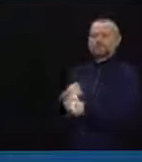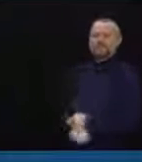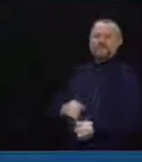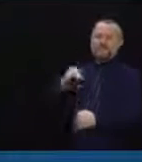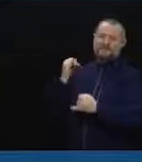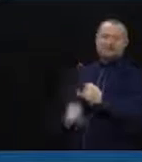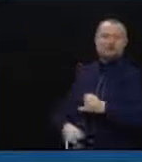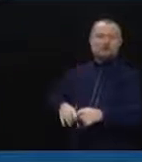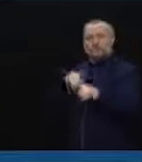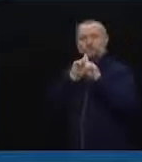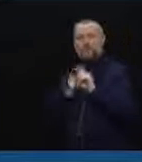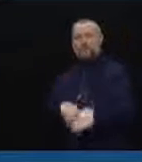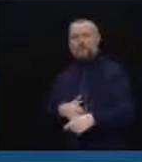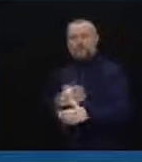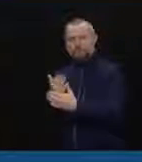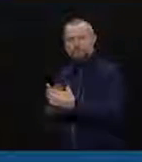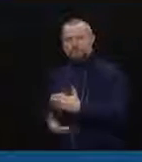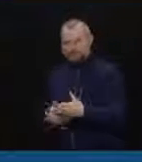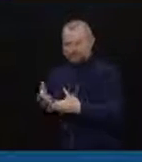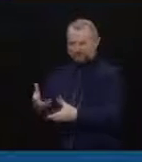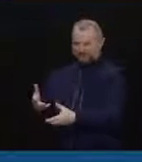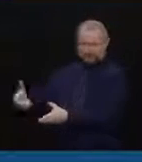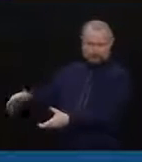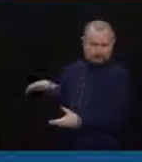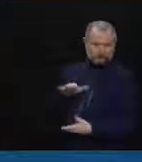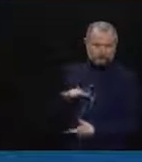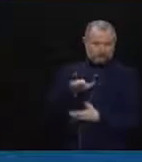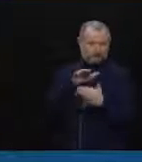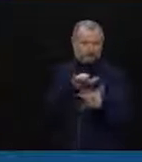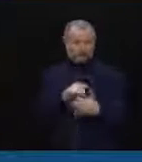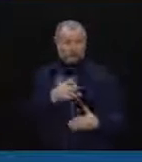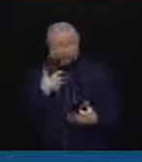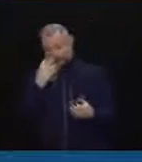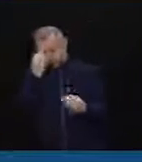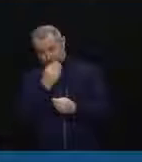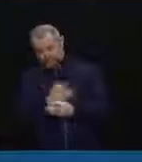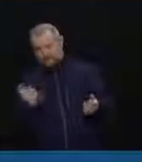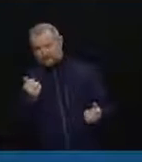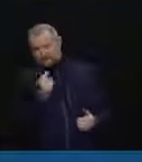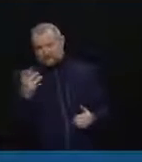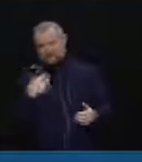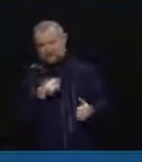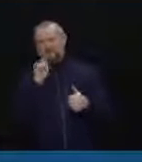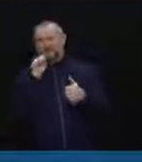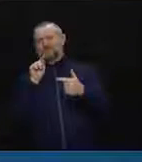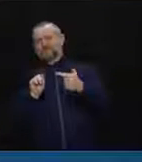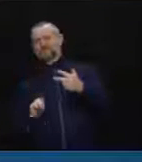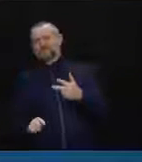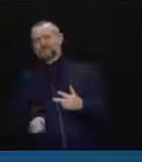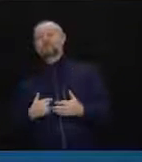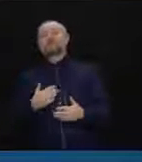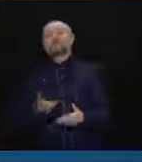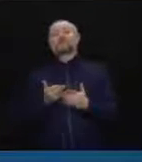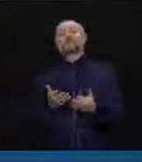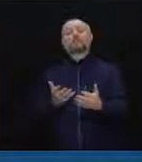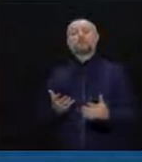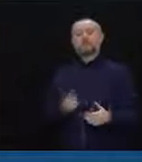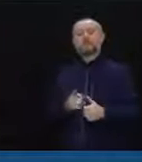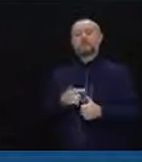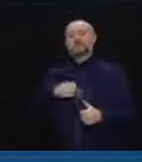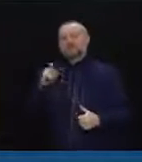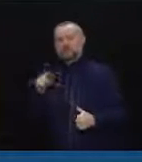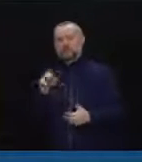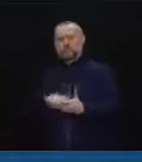it. But I'd like to share a few of these recommendations today. The first, of course, is that we need more knowledge.